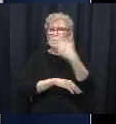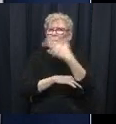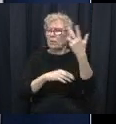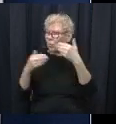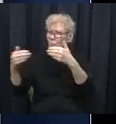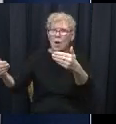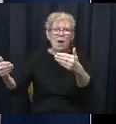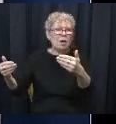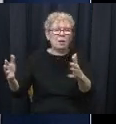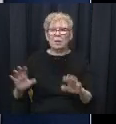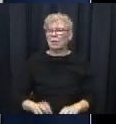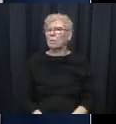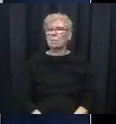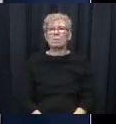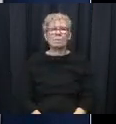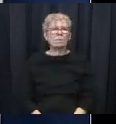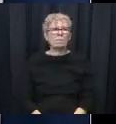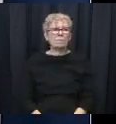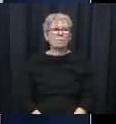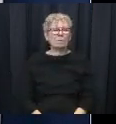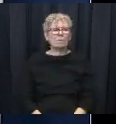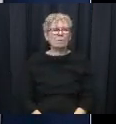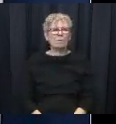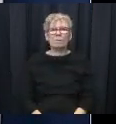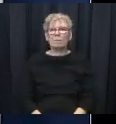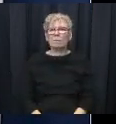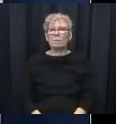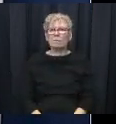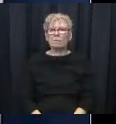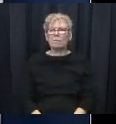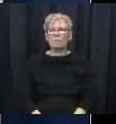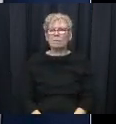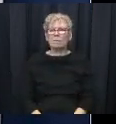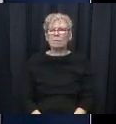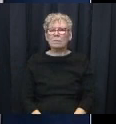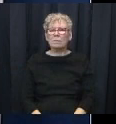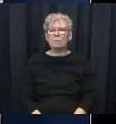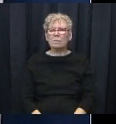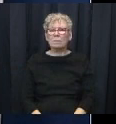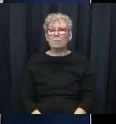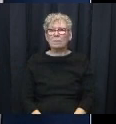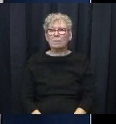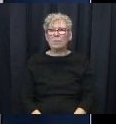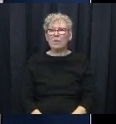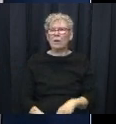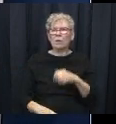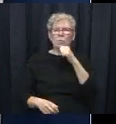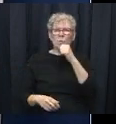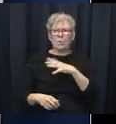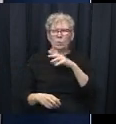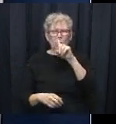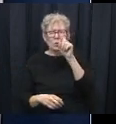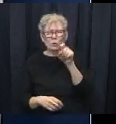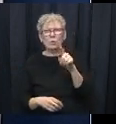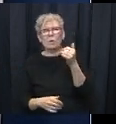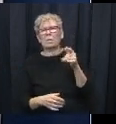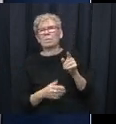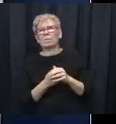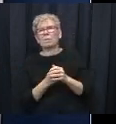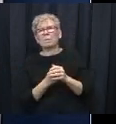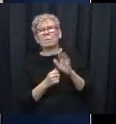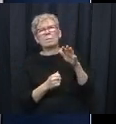Hi, Governor. This is Yesenia Robles from Chalkbeat. We're hearing that school district leaders working with providers and local public health